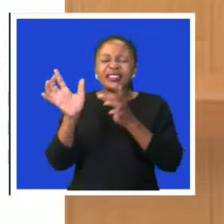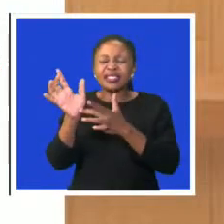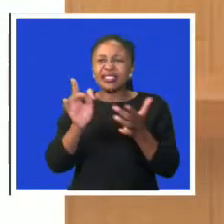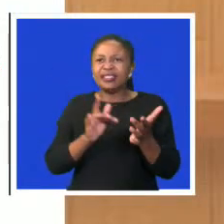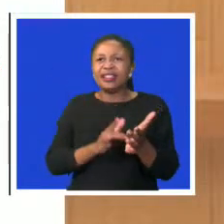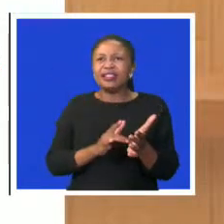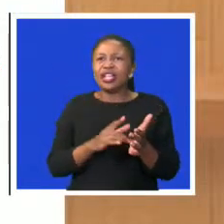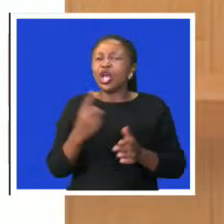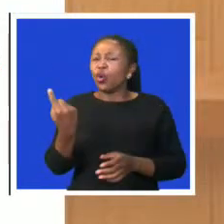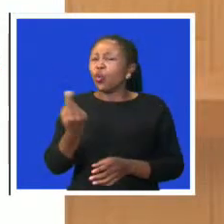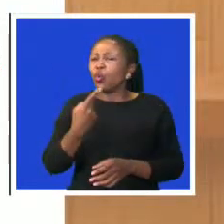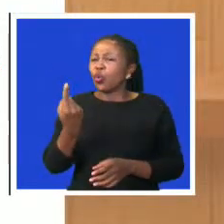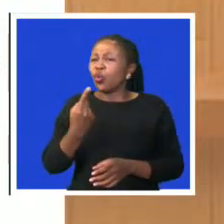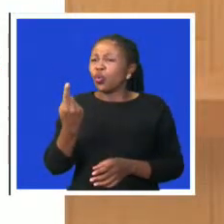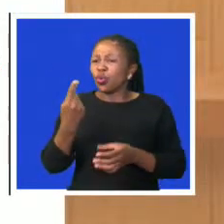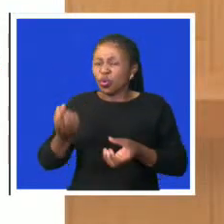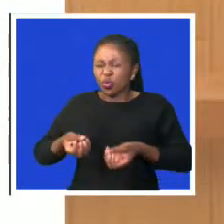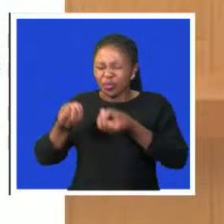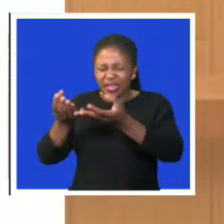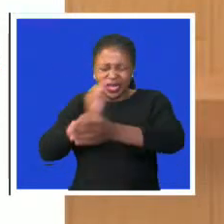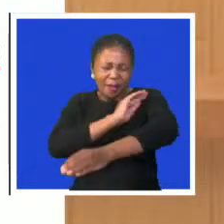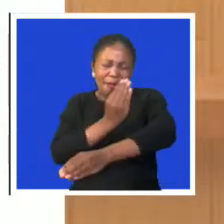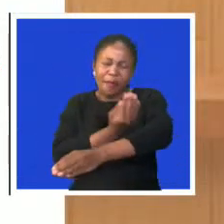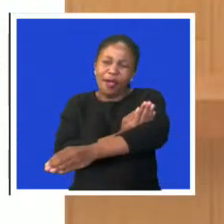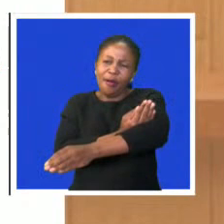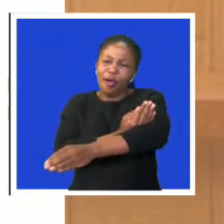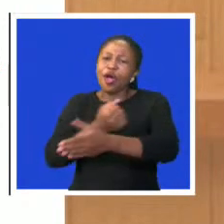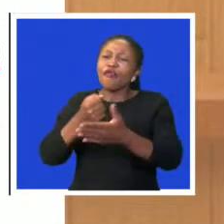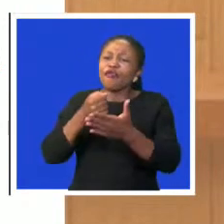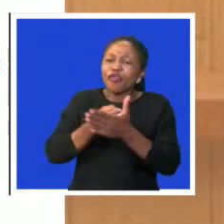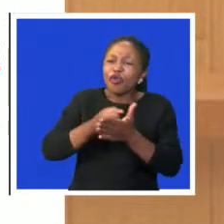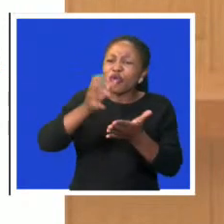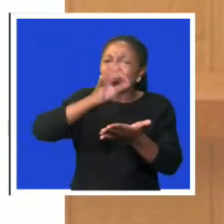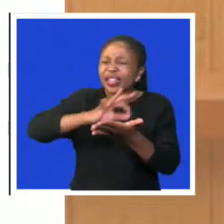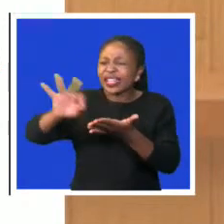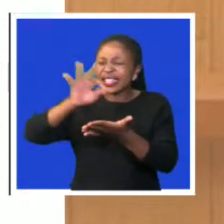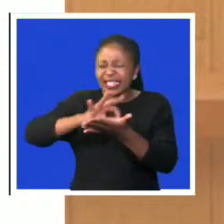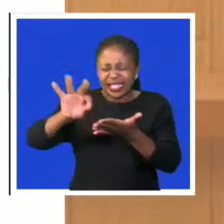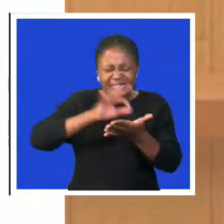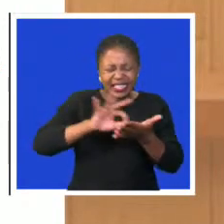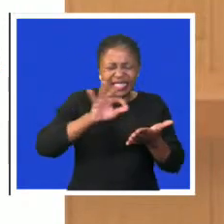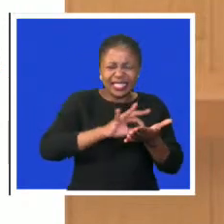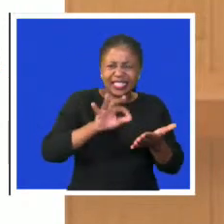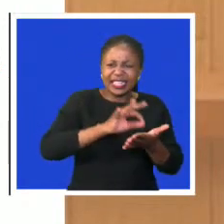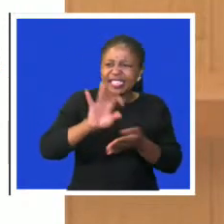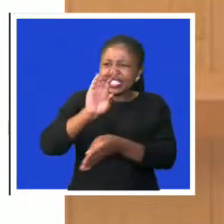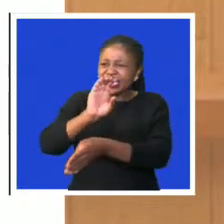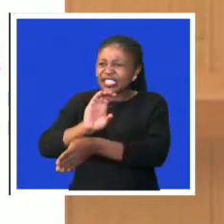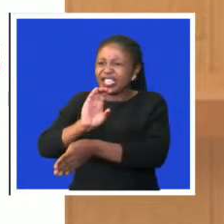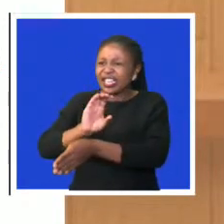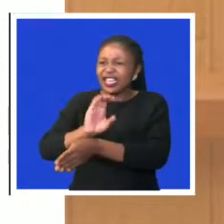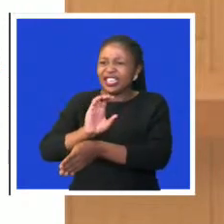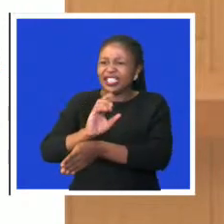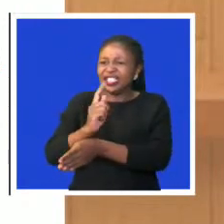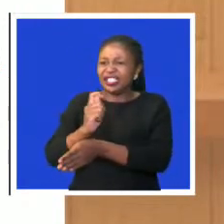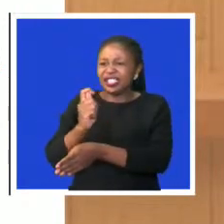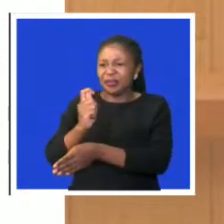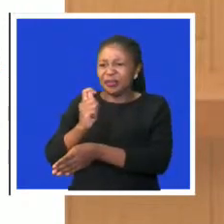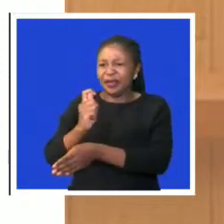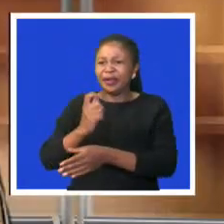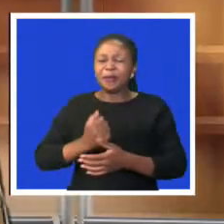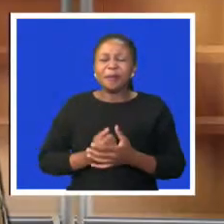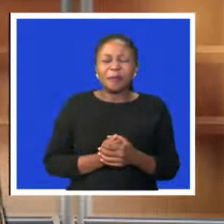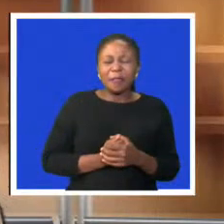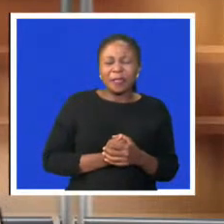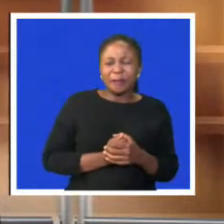the power to cleanse the temple, as they were the custodians of the temple worship. Again, we